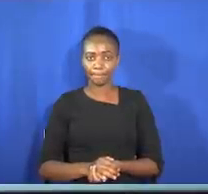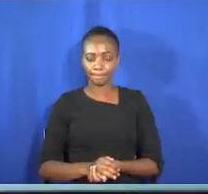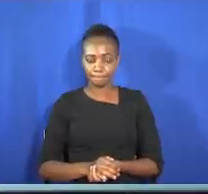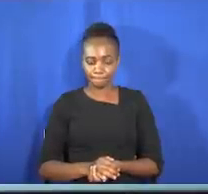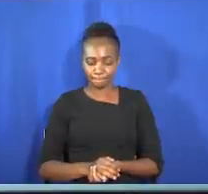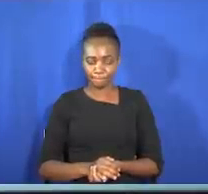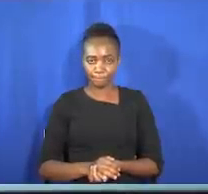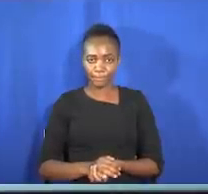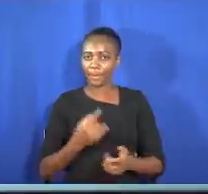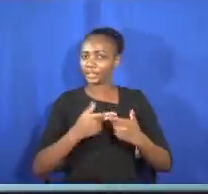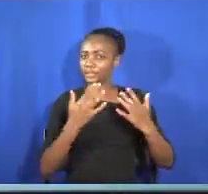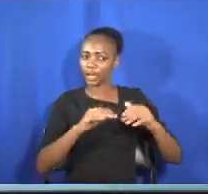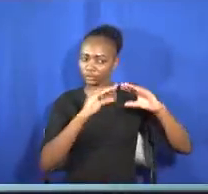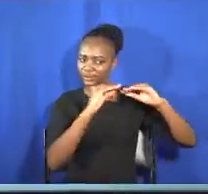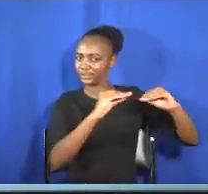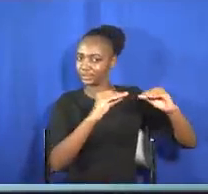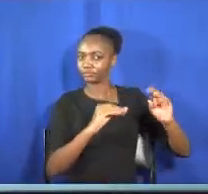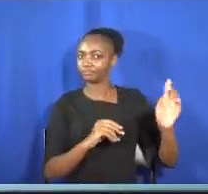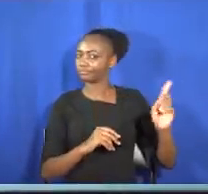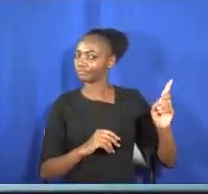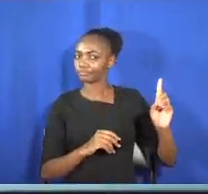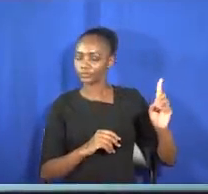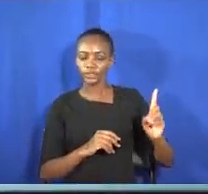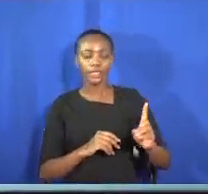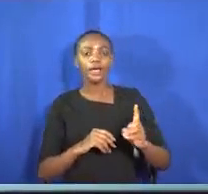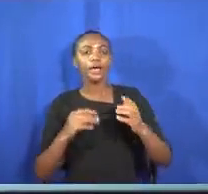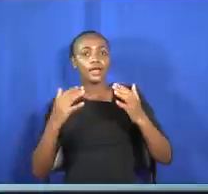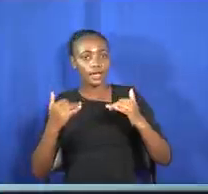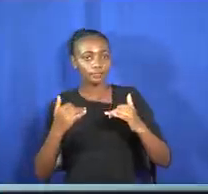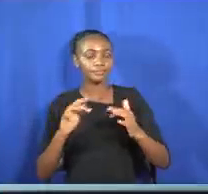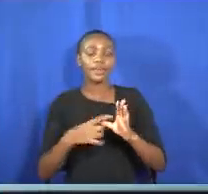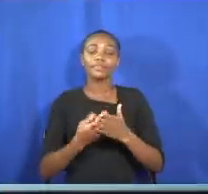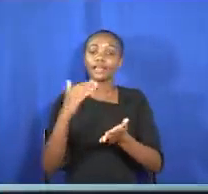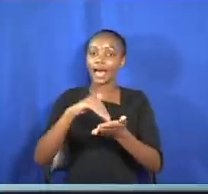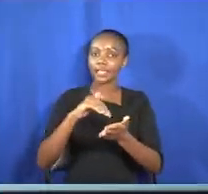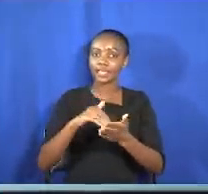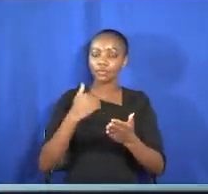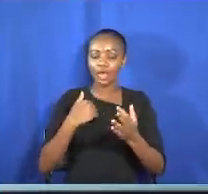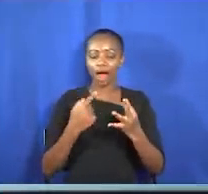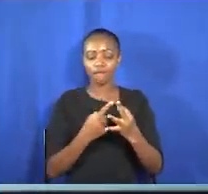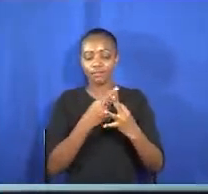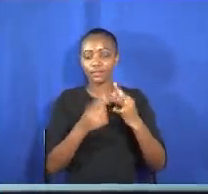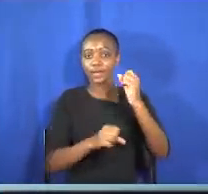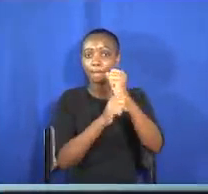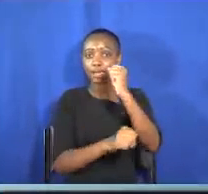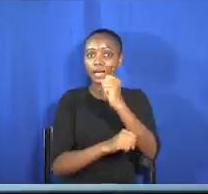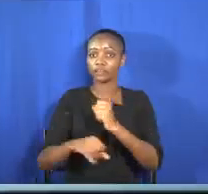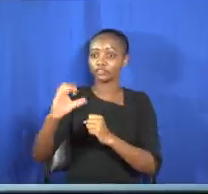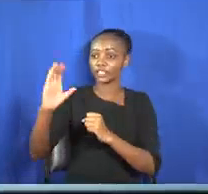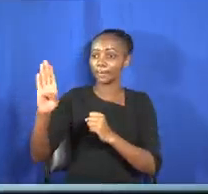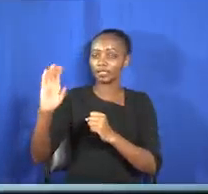perform, as opposed to teaching. Then we are saying that there are three pillars of